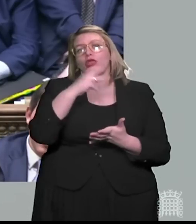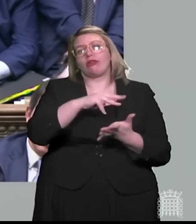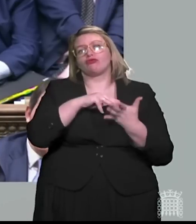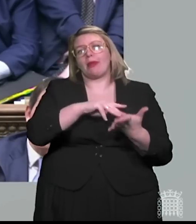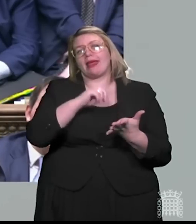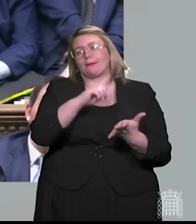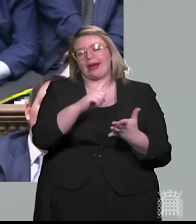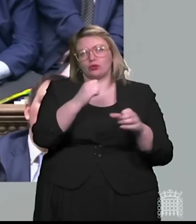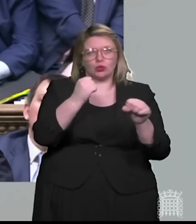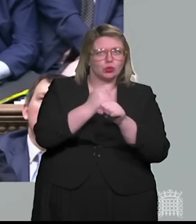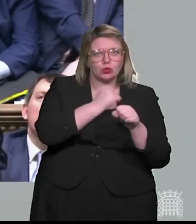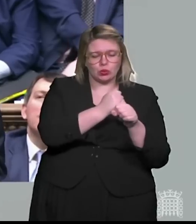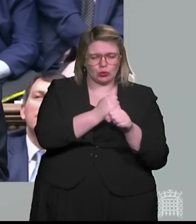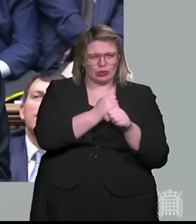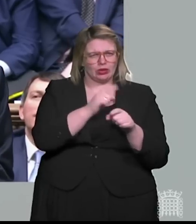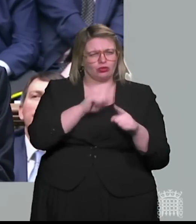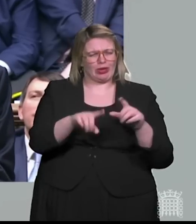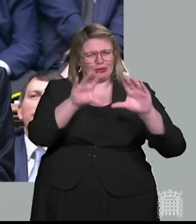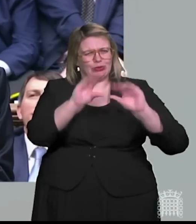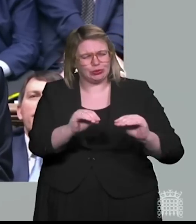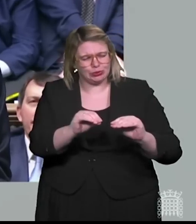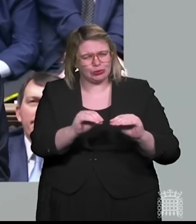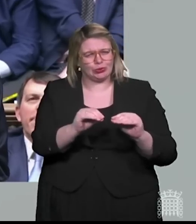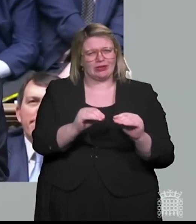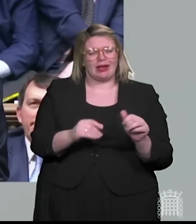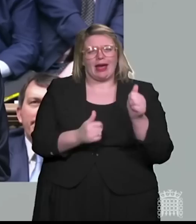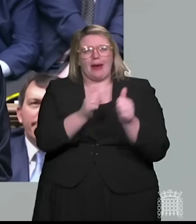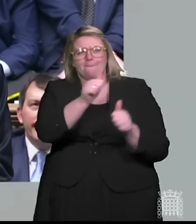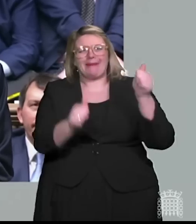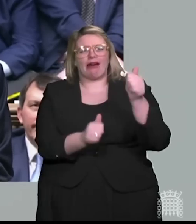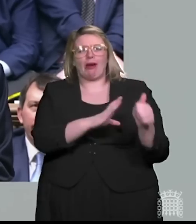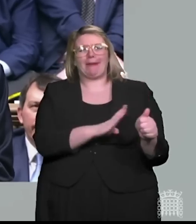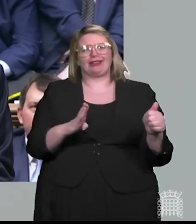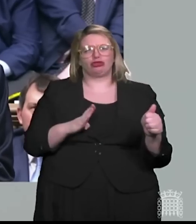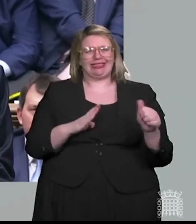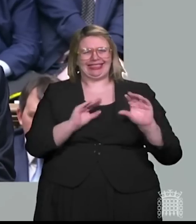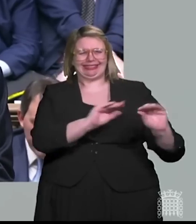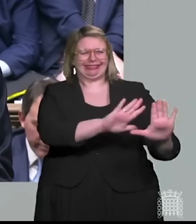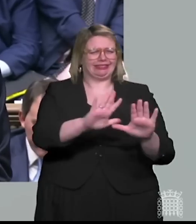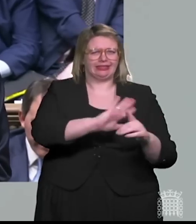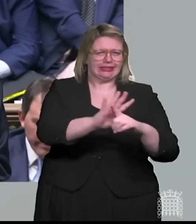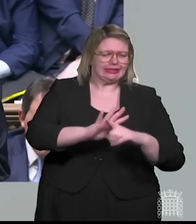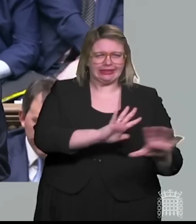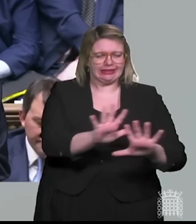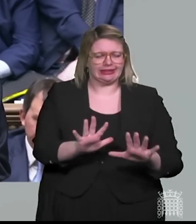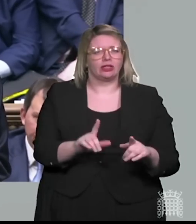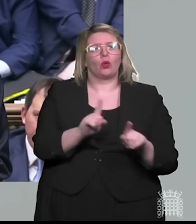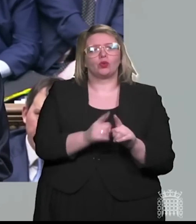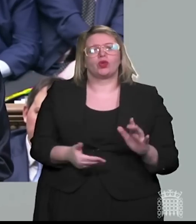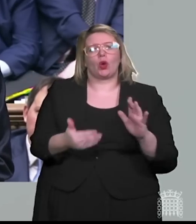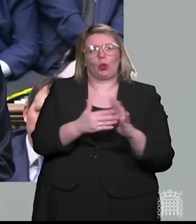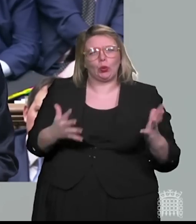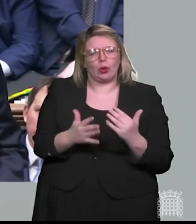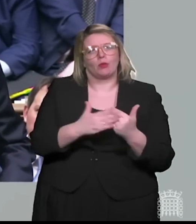Tackling Paramilitarism programme and up to £40 million to extend further and higher education